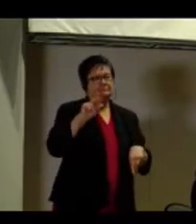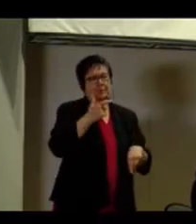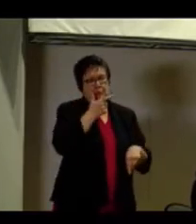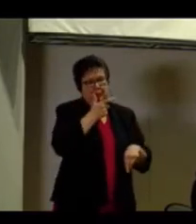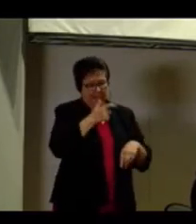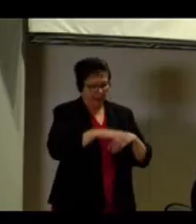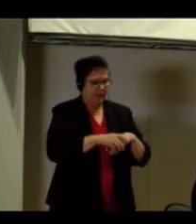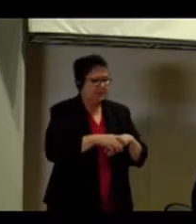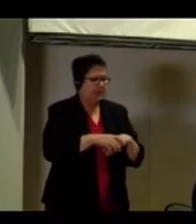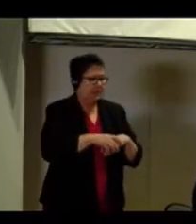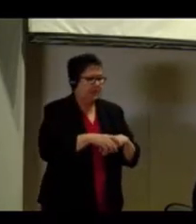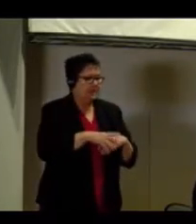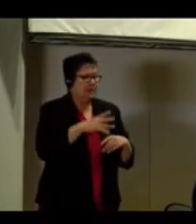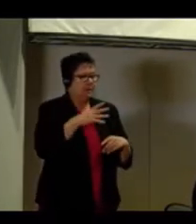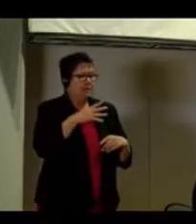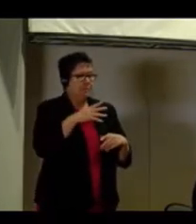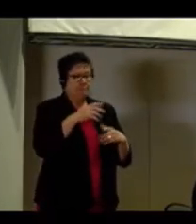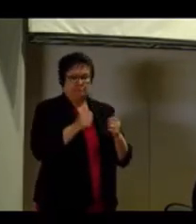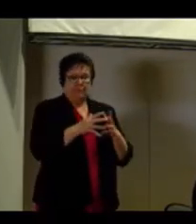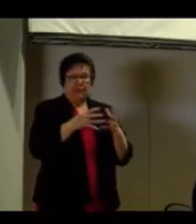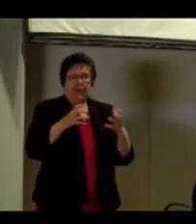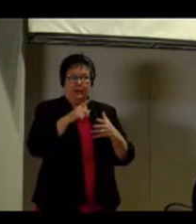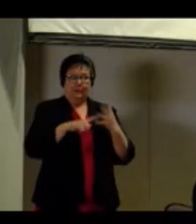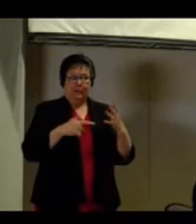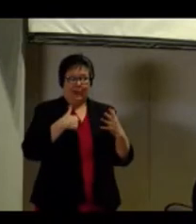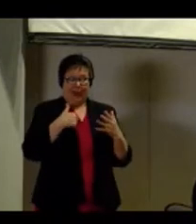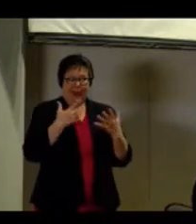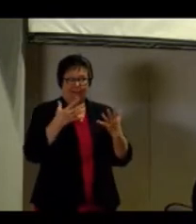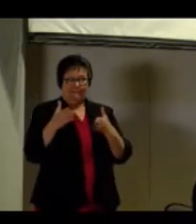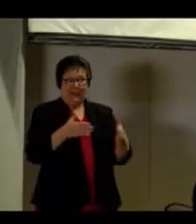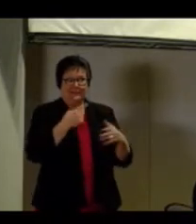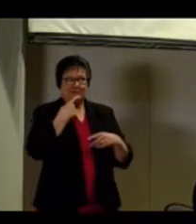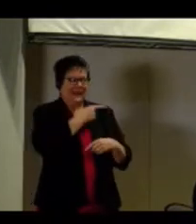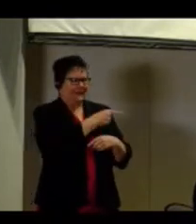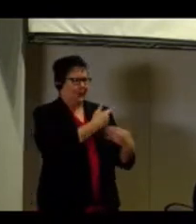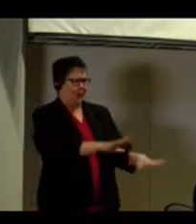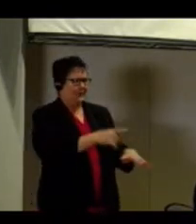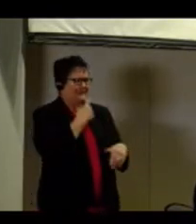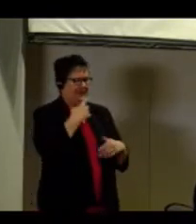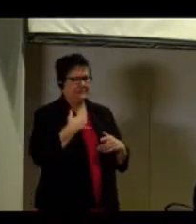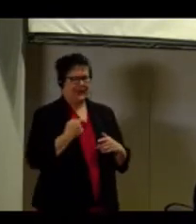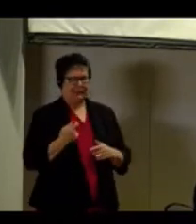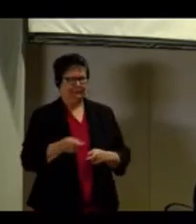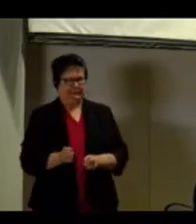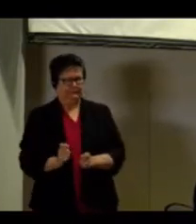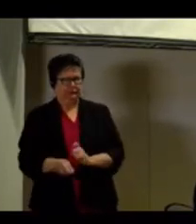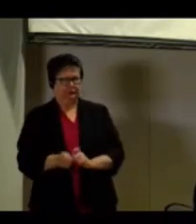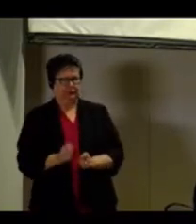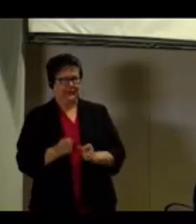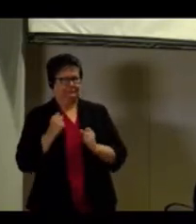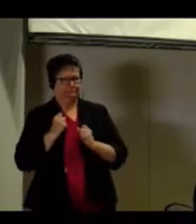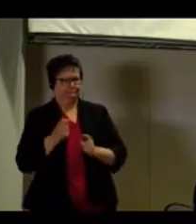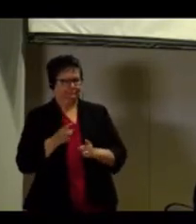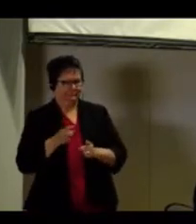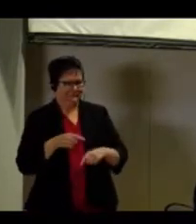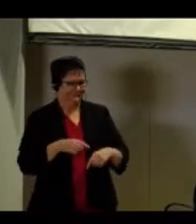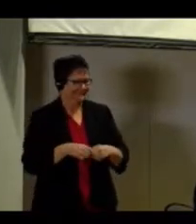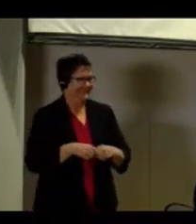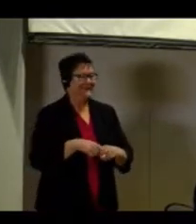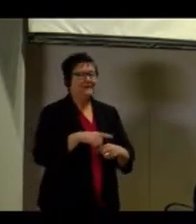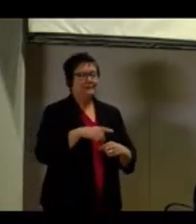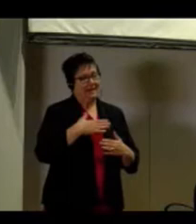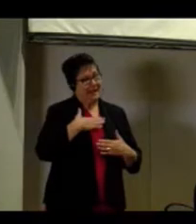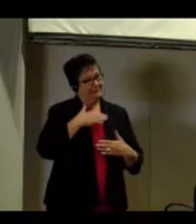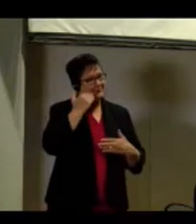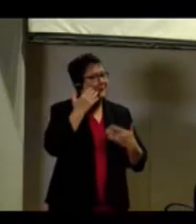think much of what I was going to say, Ian's already said, so I'm going to have to redo my talk slightly on the fly. But you'll be pleased to know I've written